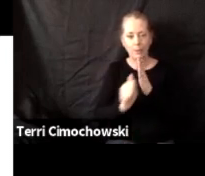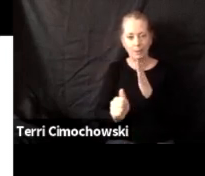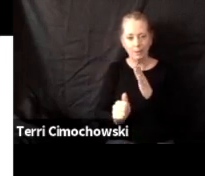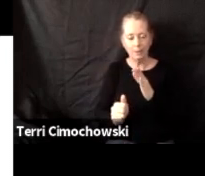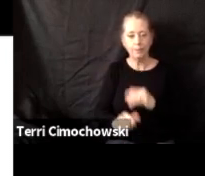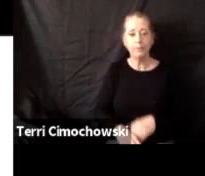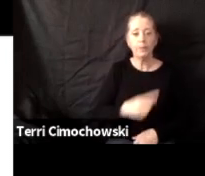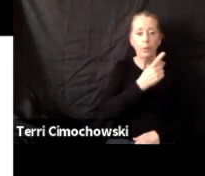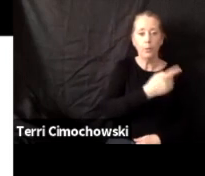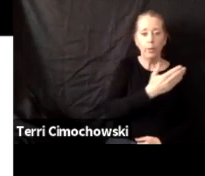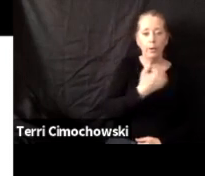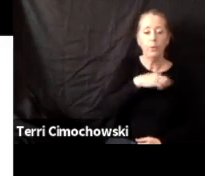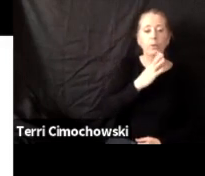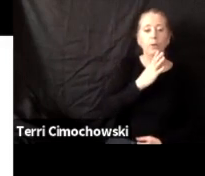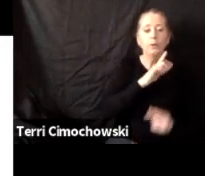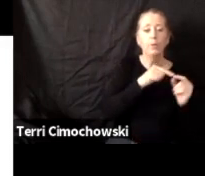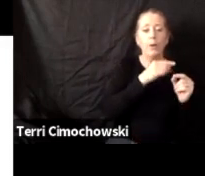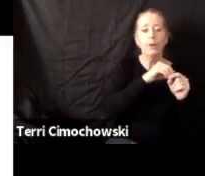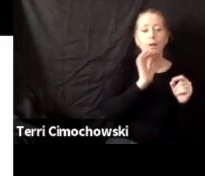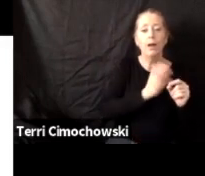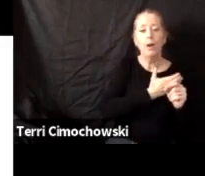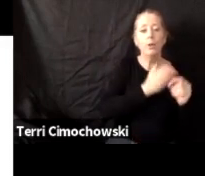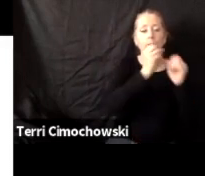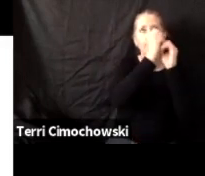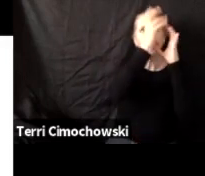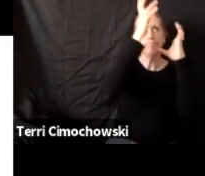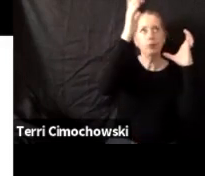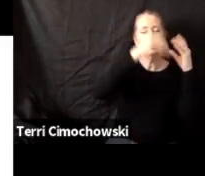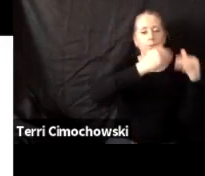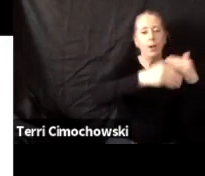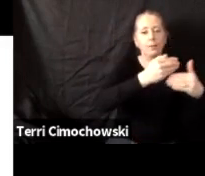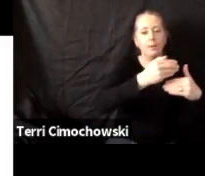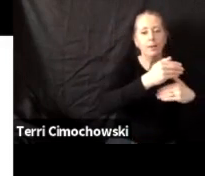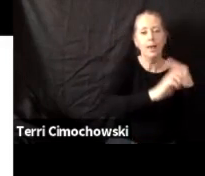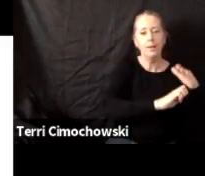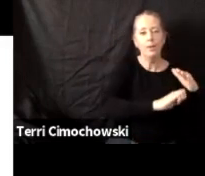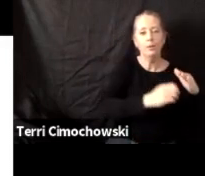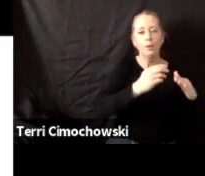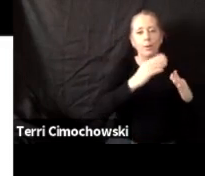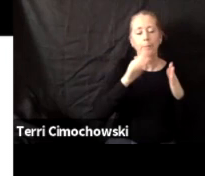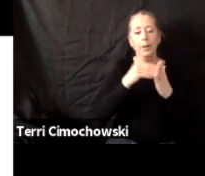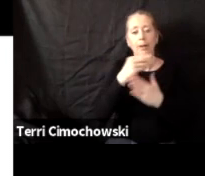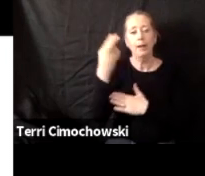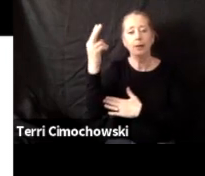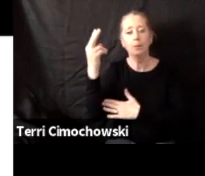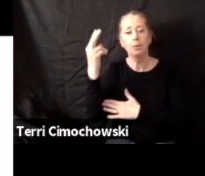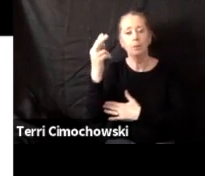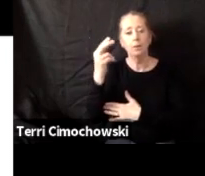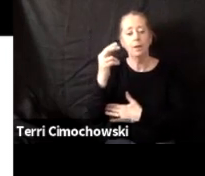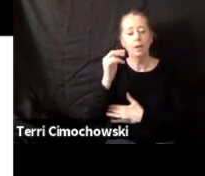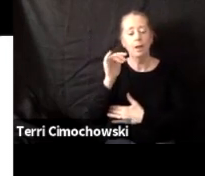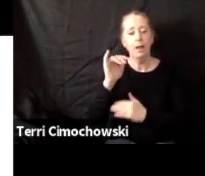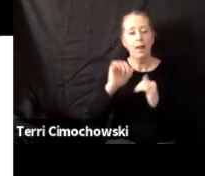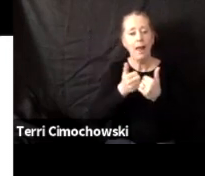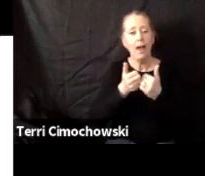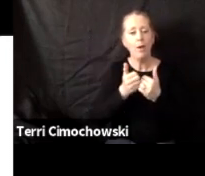of the things that we have talked about in our visioning processes at the elementary, middle, and high is how, as a staff of 196 Online, can